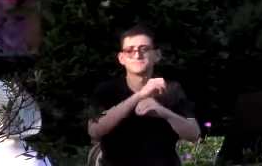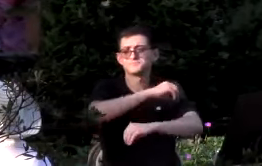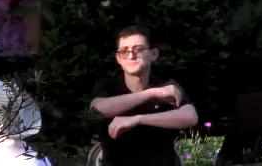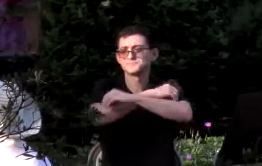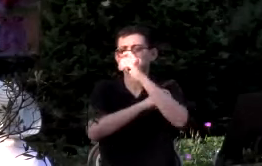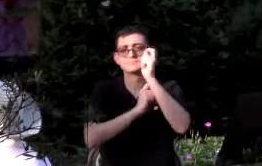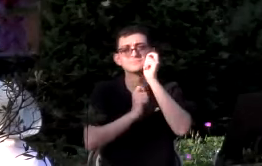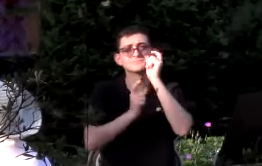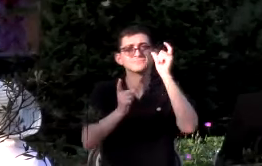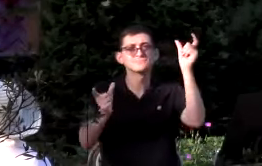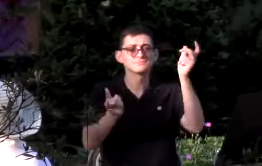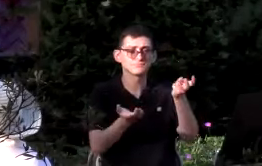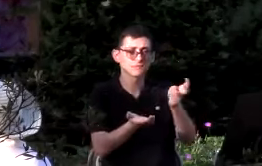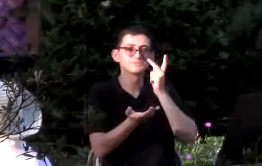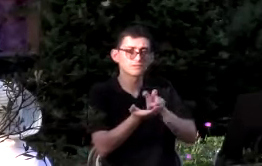shomreinu,